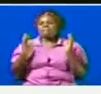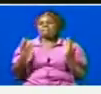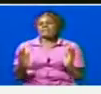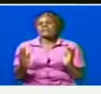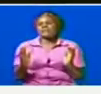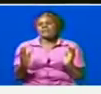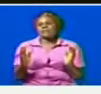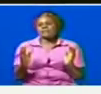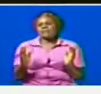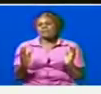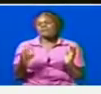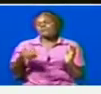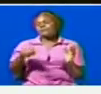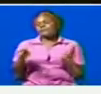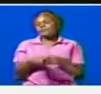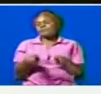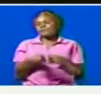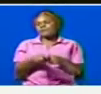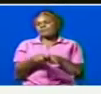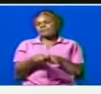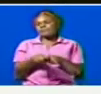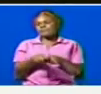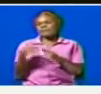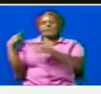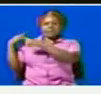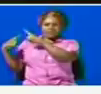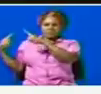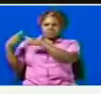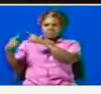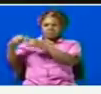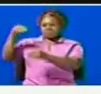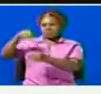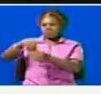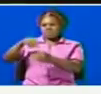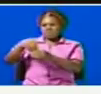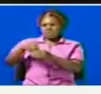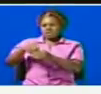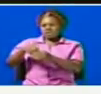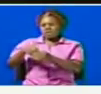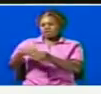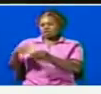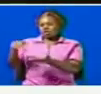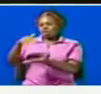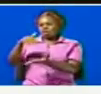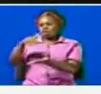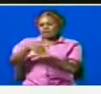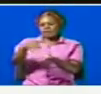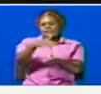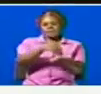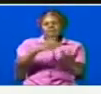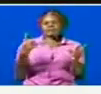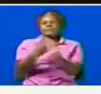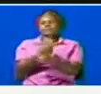if anything that we've been able to experience within the three or four stops that we went around the town and